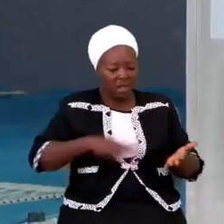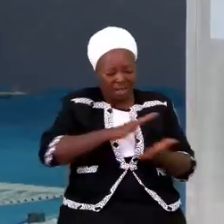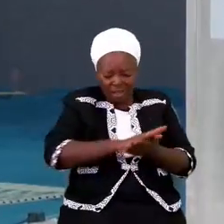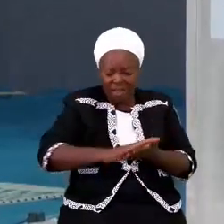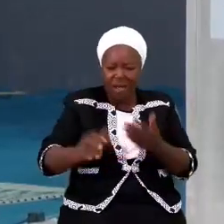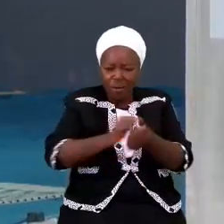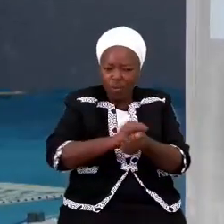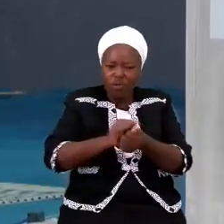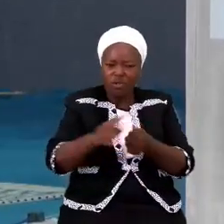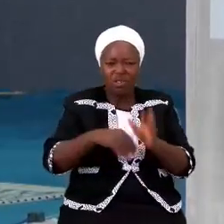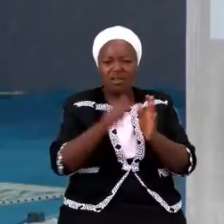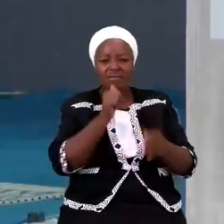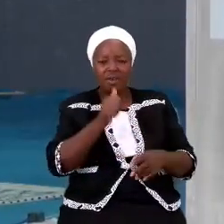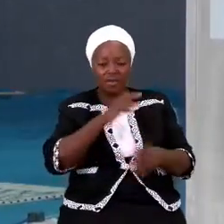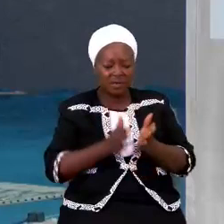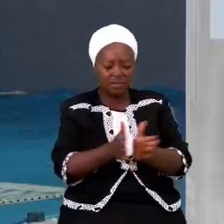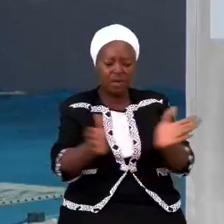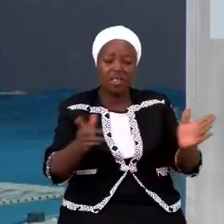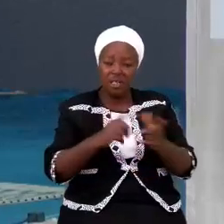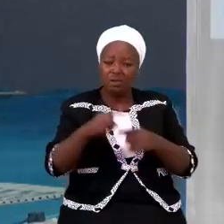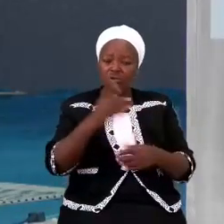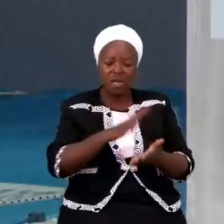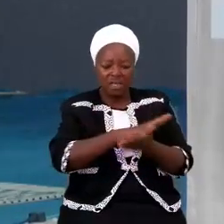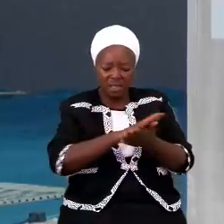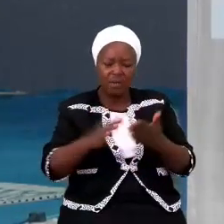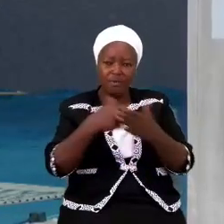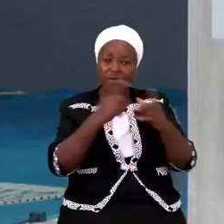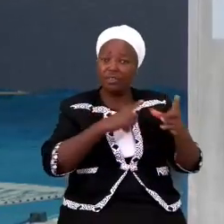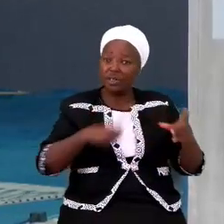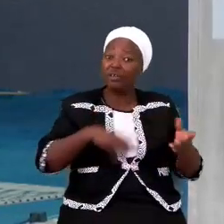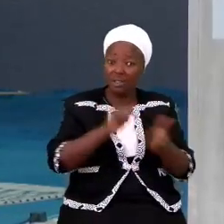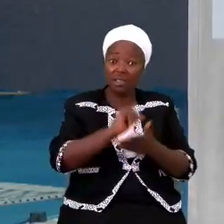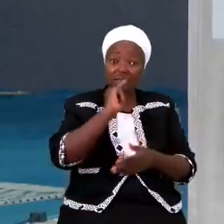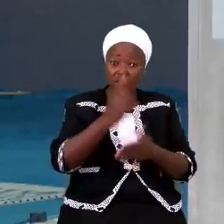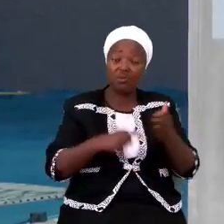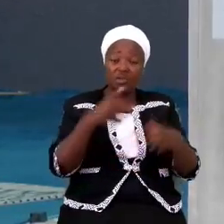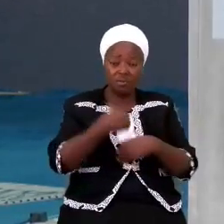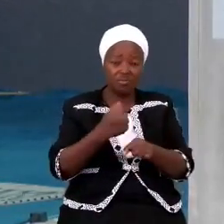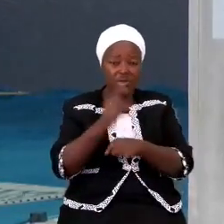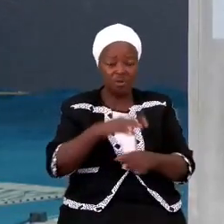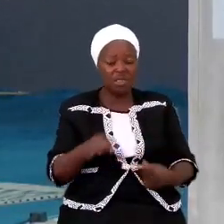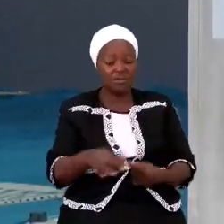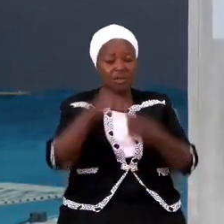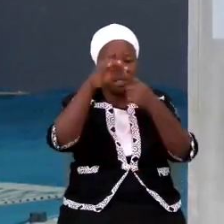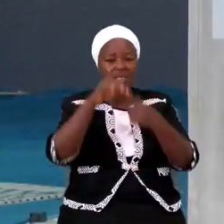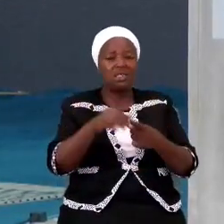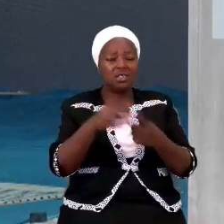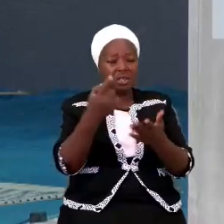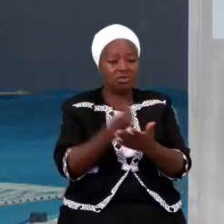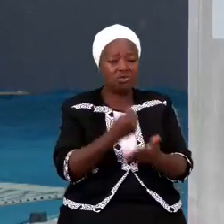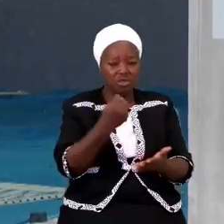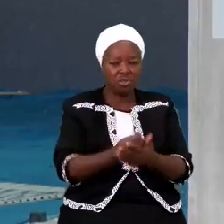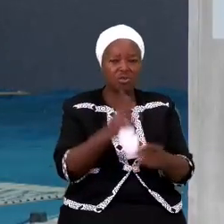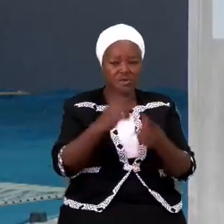a peculiar treasure unto the Lord. And then the Lord takes that purged person, that